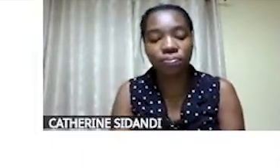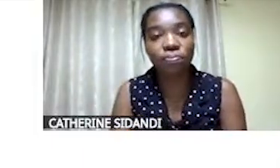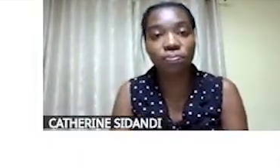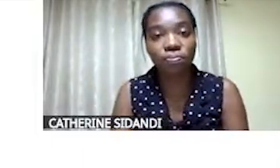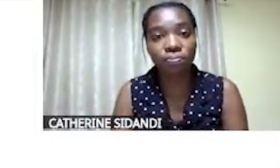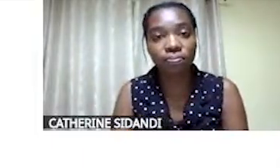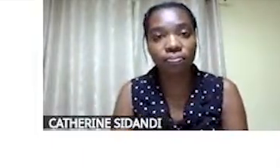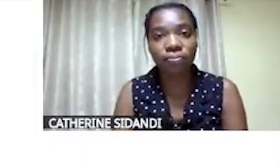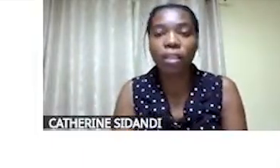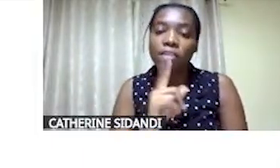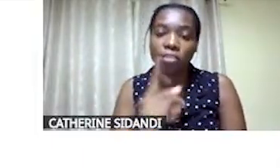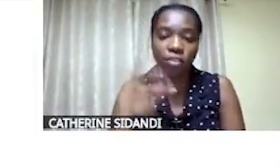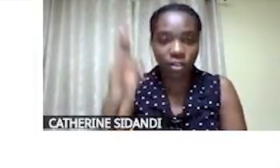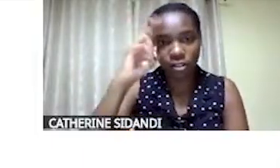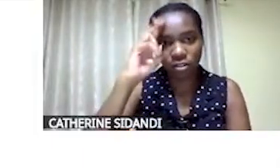reason why you'd find